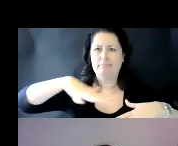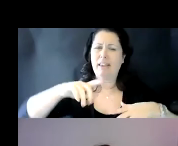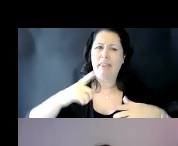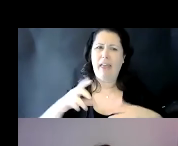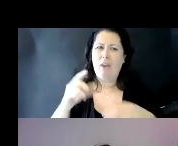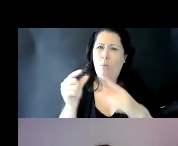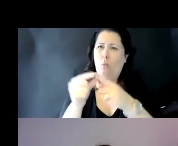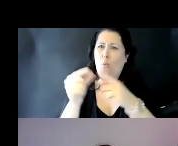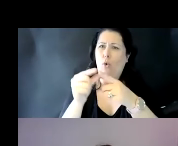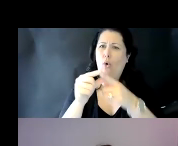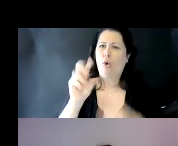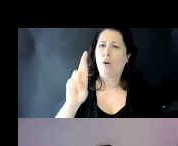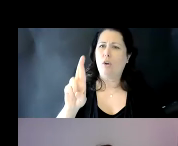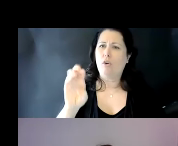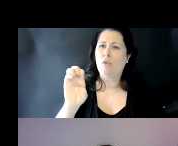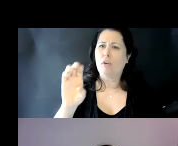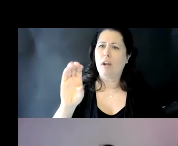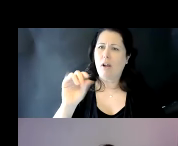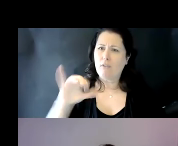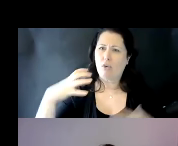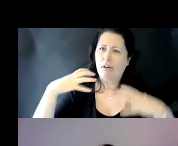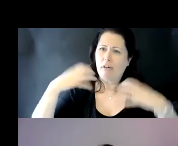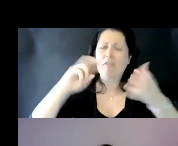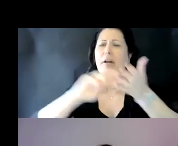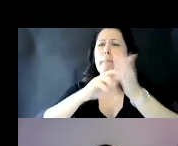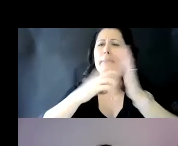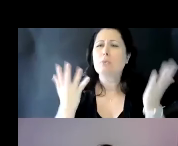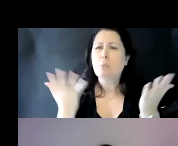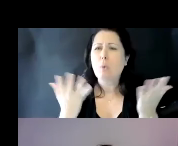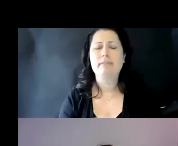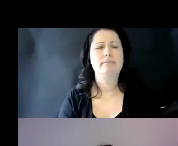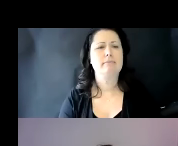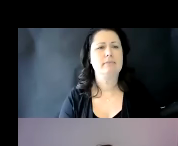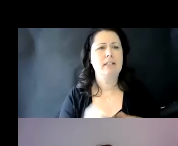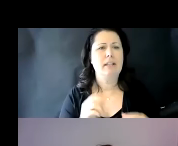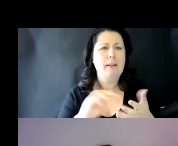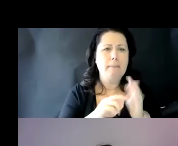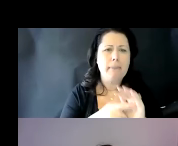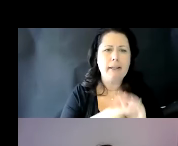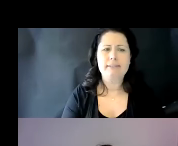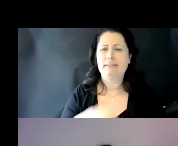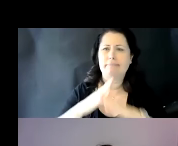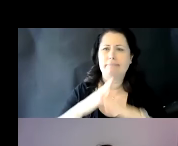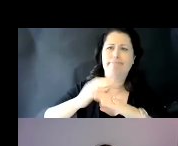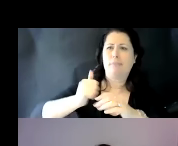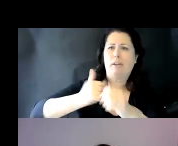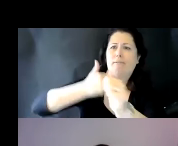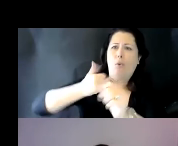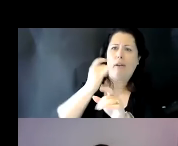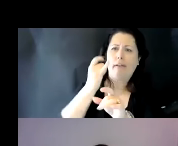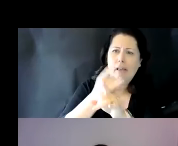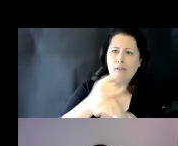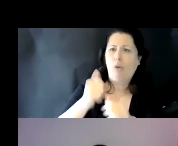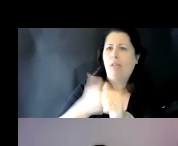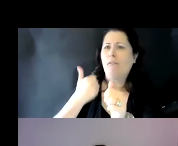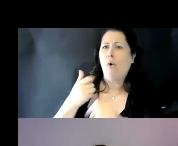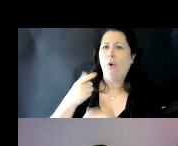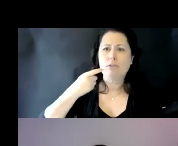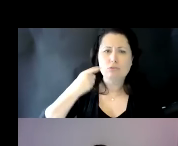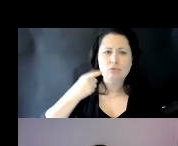So some people were saying it meant abstinence, and other people were saying, no, it was broader than abstinence. It's about harm reduction, it's about well-being, it's